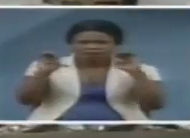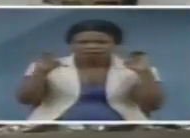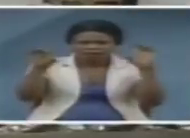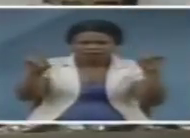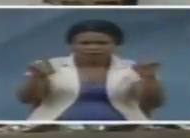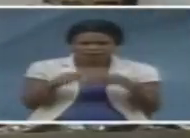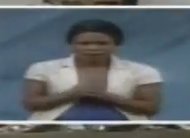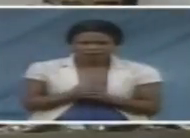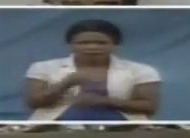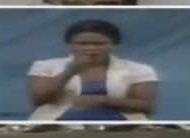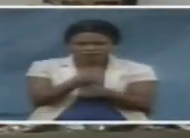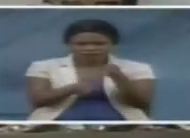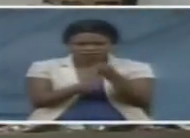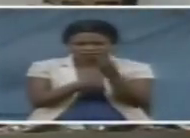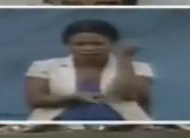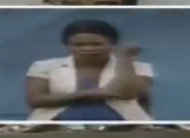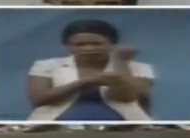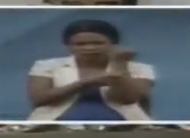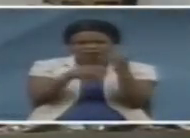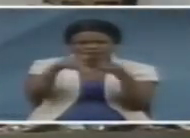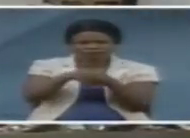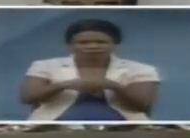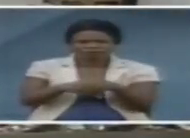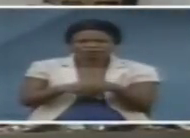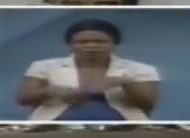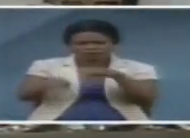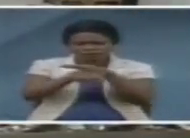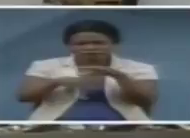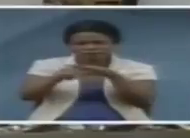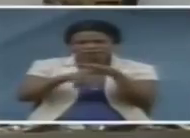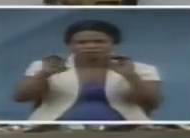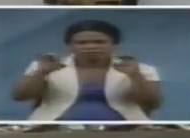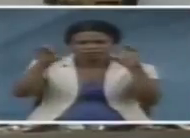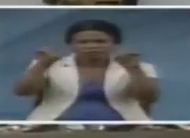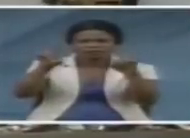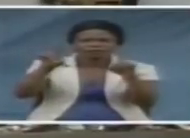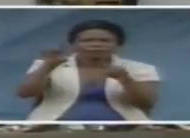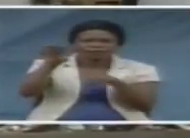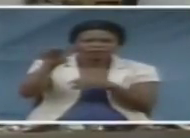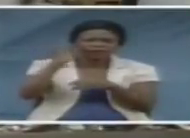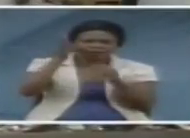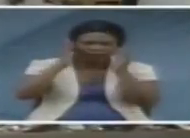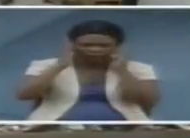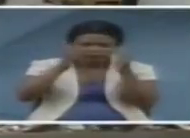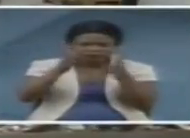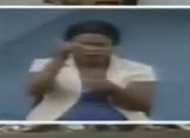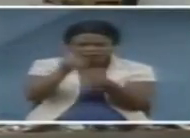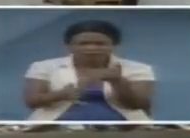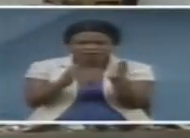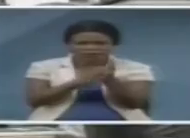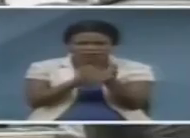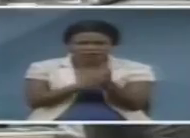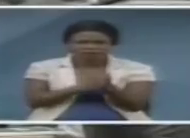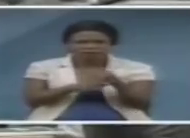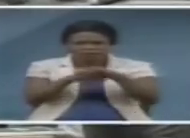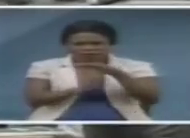improving quality of primary education. Infrastructure development in the primary education subsector will focus